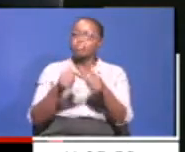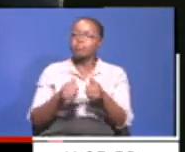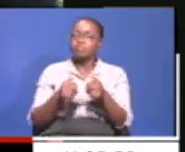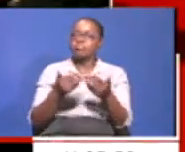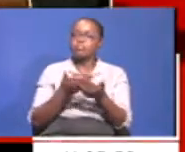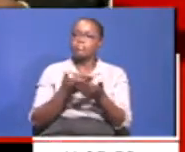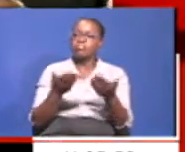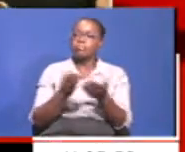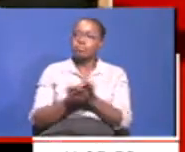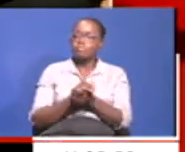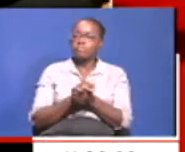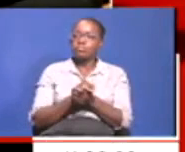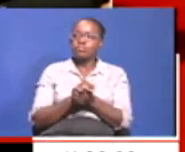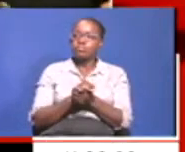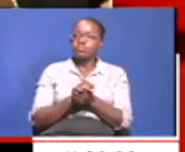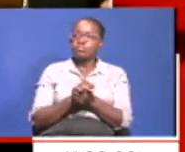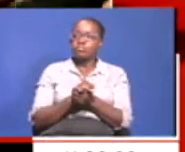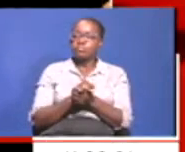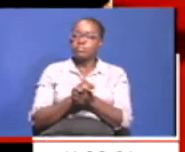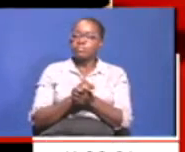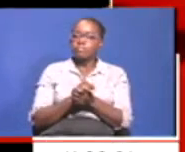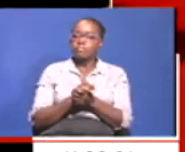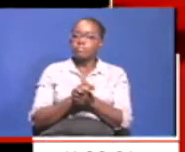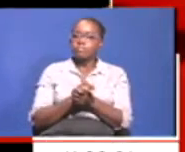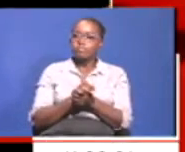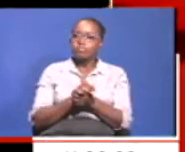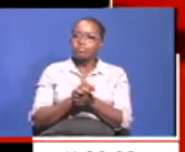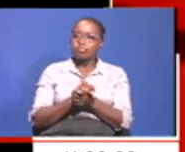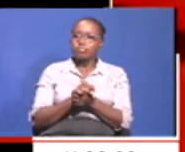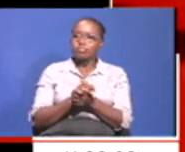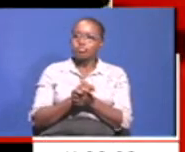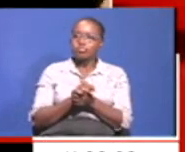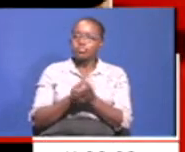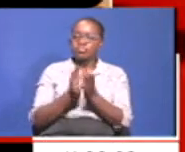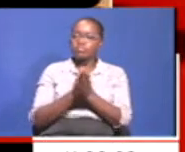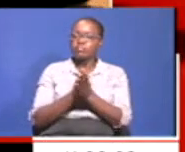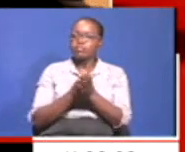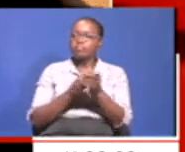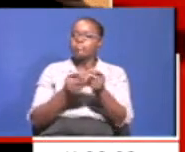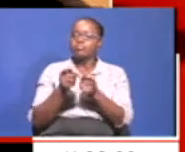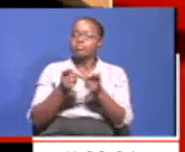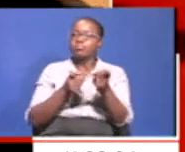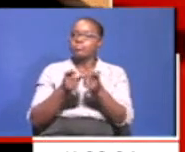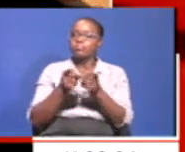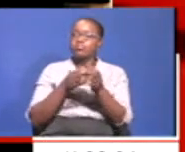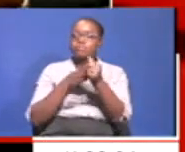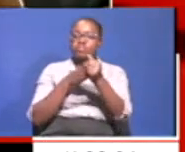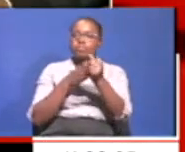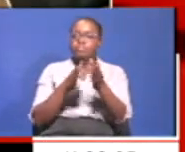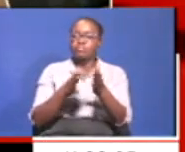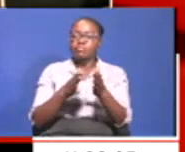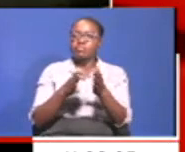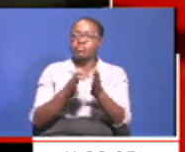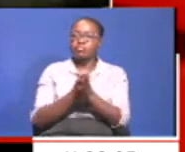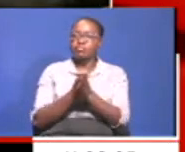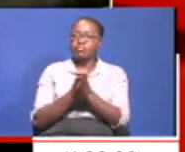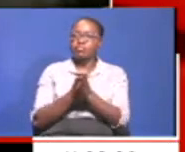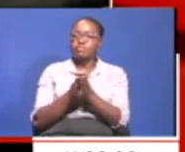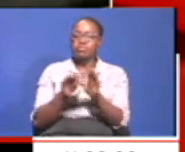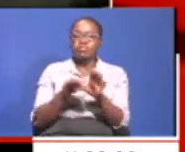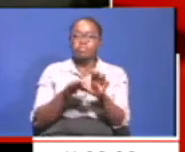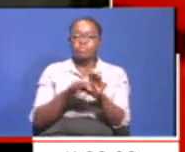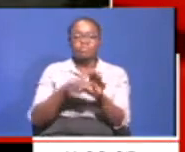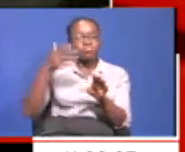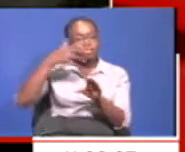All right. Yes, sure enough. And having taken a look at the rally guide, I know where the stickers can come in. Those are the members of the